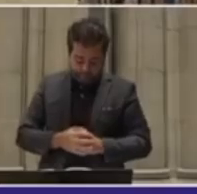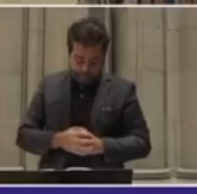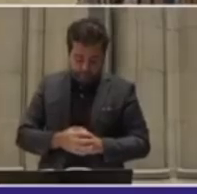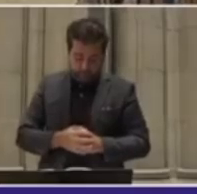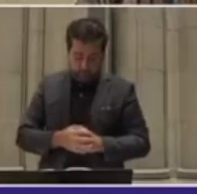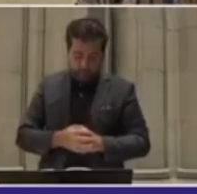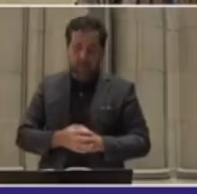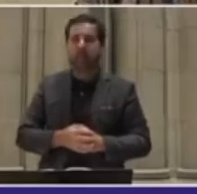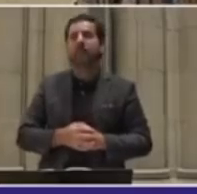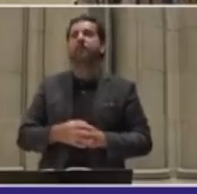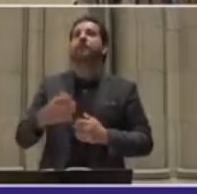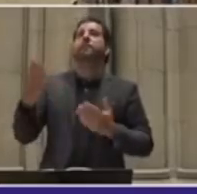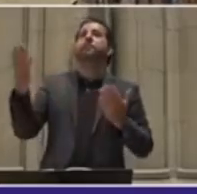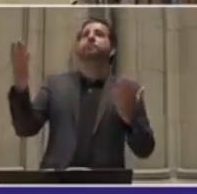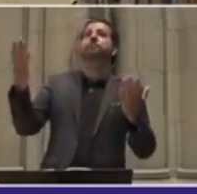Walk with me,